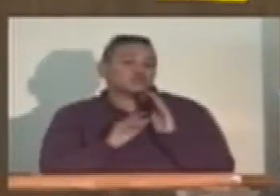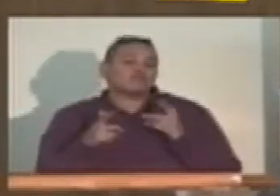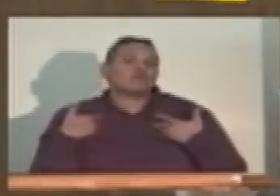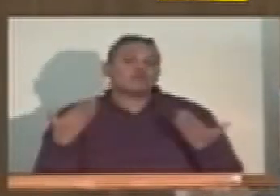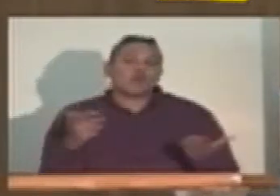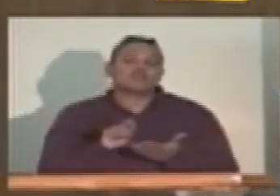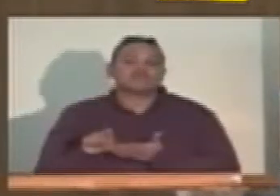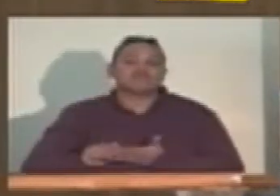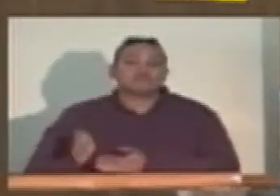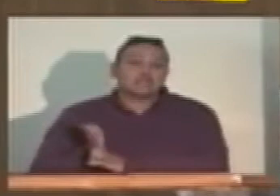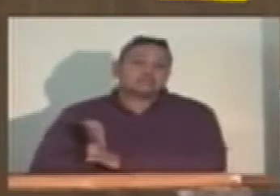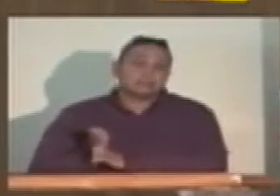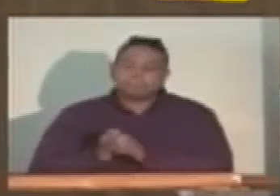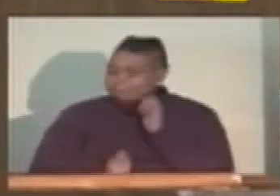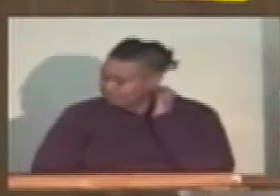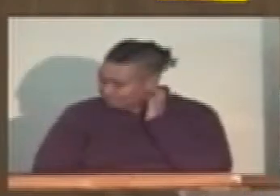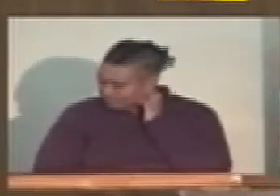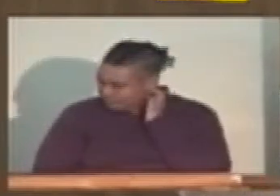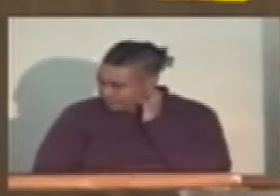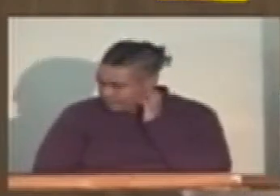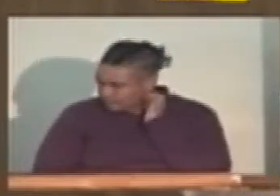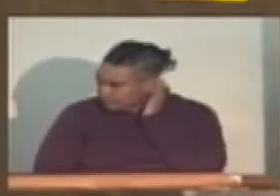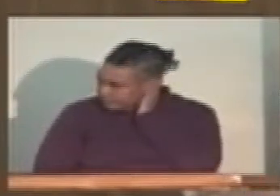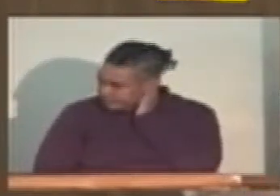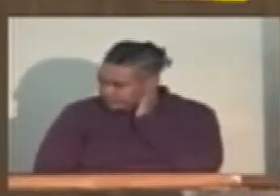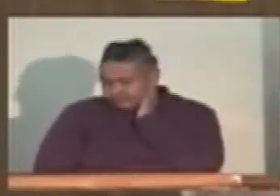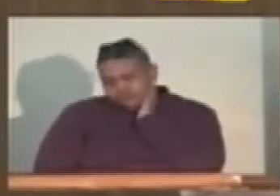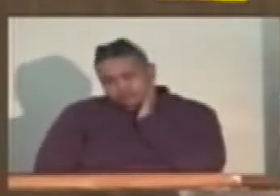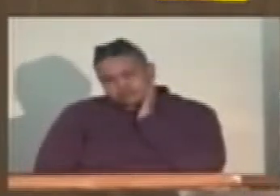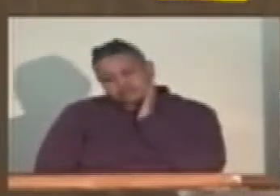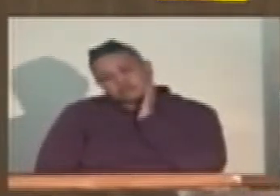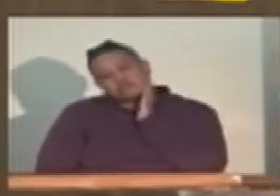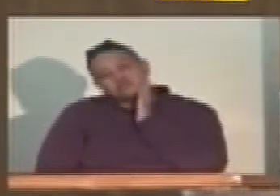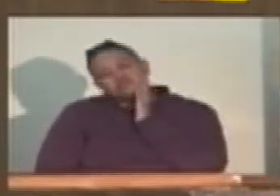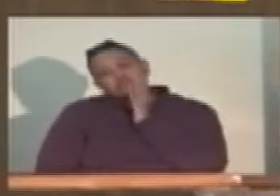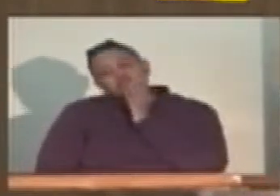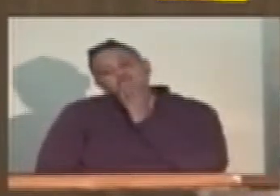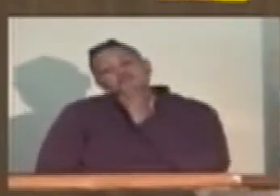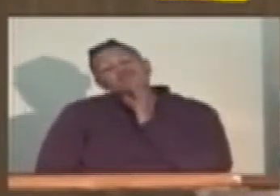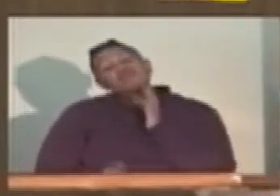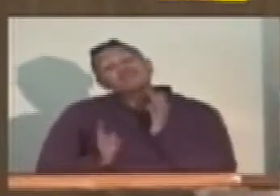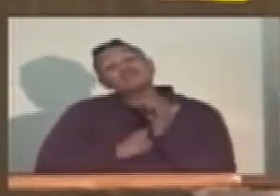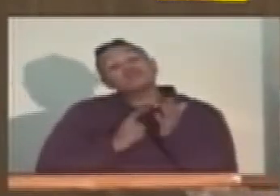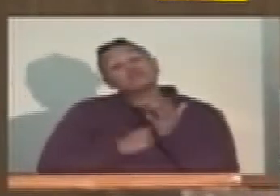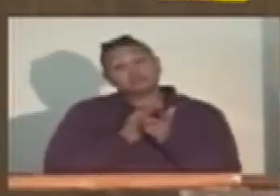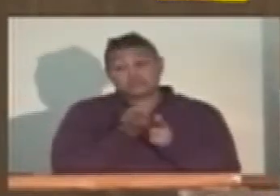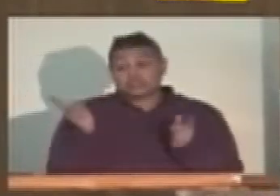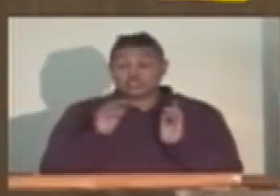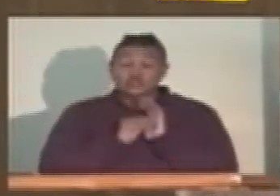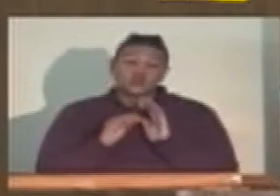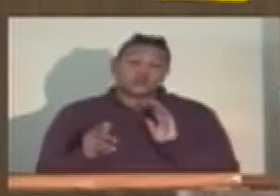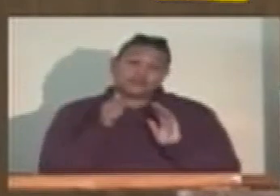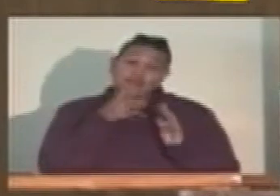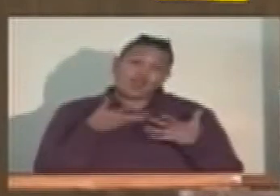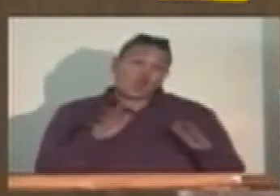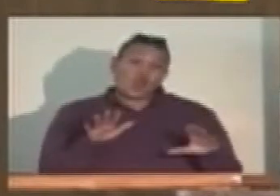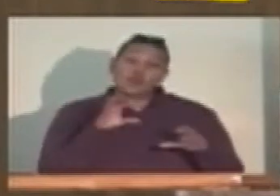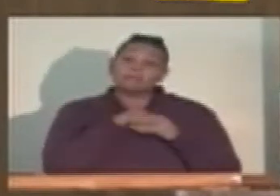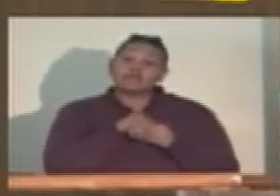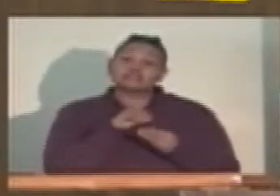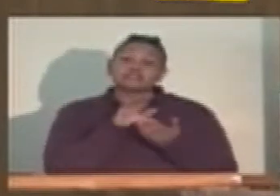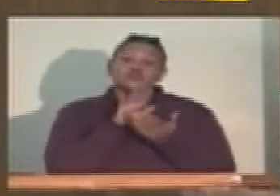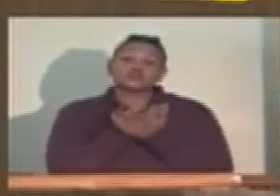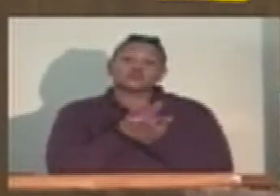from participating in the education process. In some cases, these students are not being allowed to participate in their school